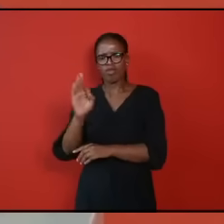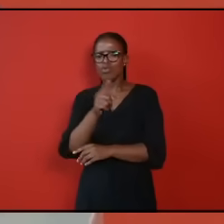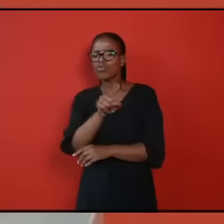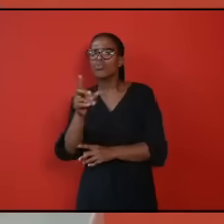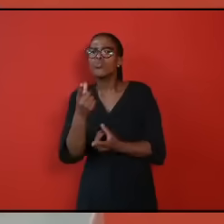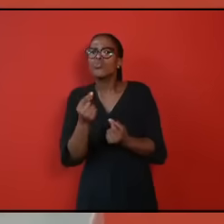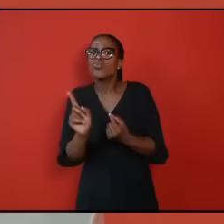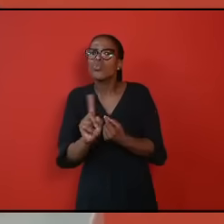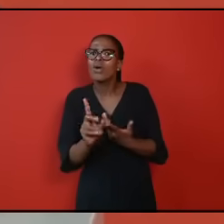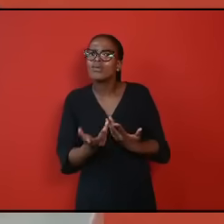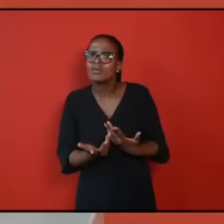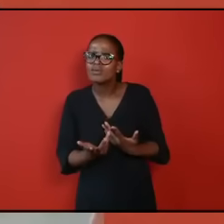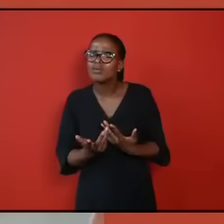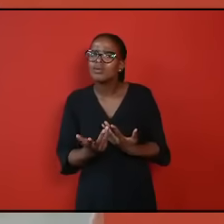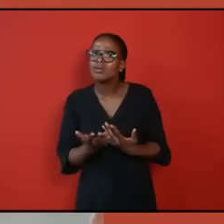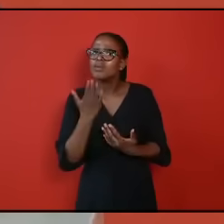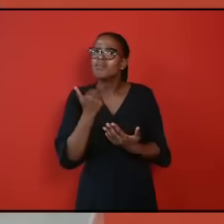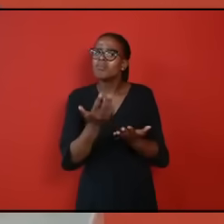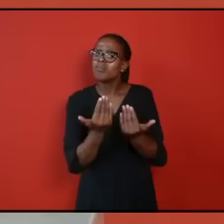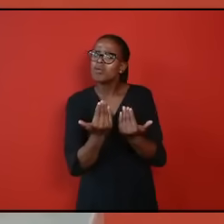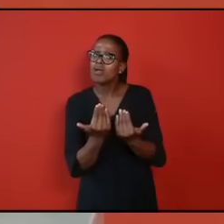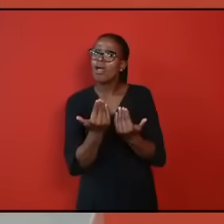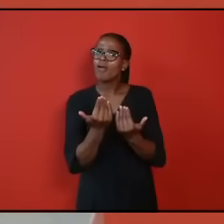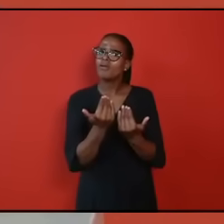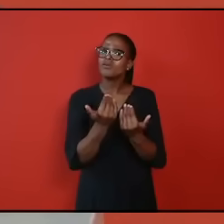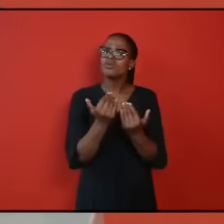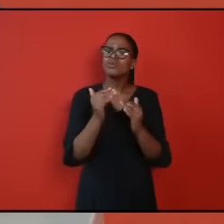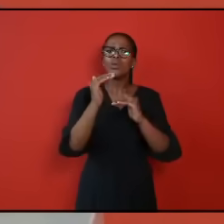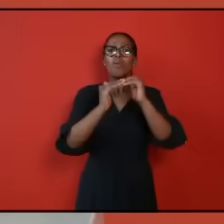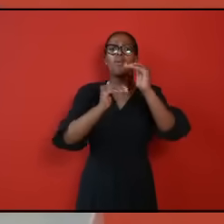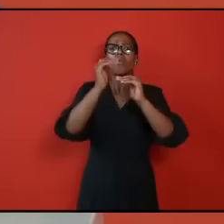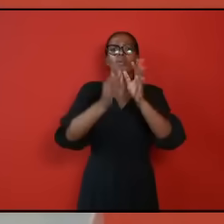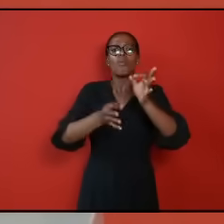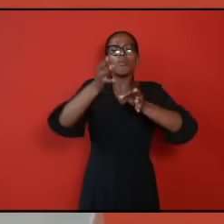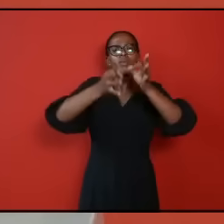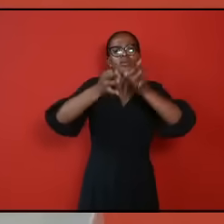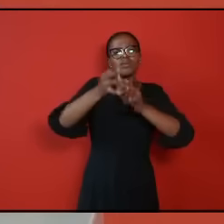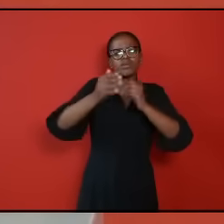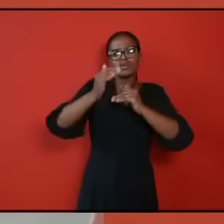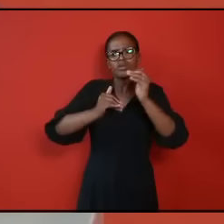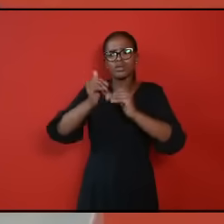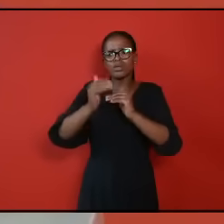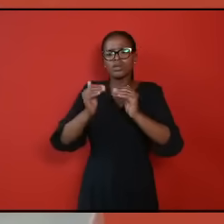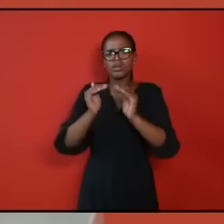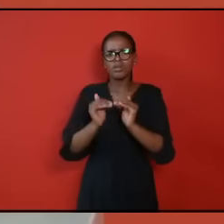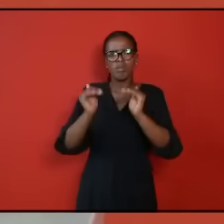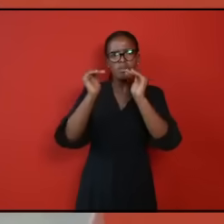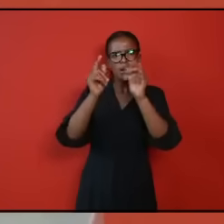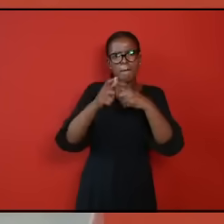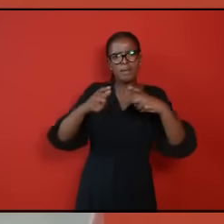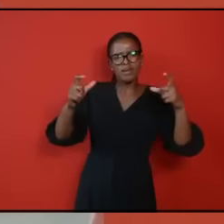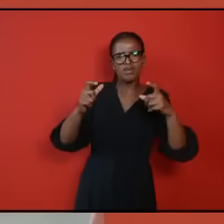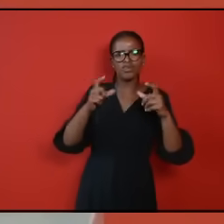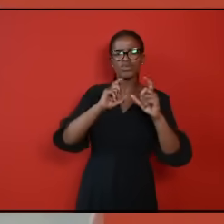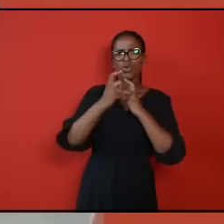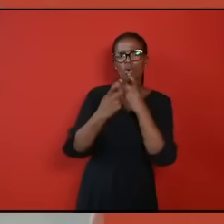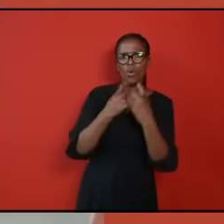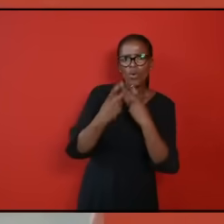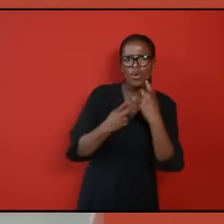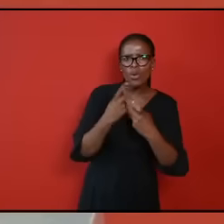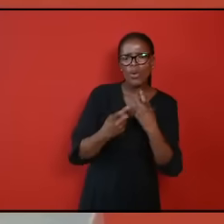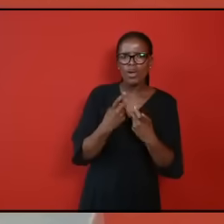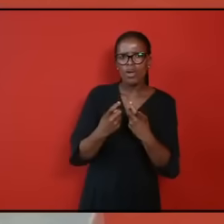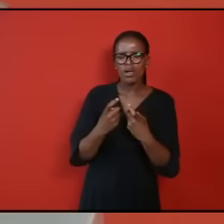do? Mugeni, is there any single building you have reclaimed? Because the biggest complaint is that buildings are